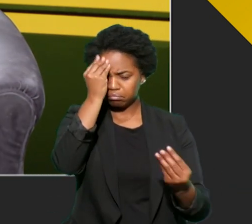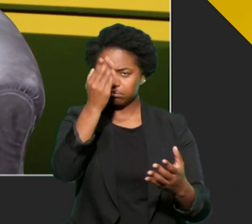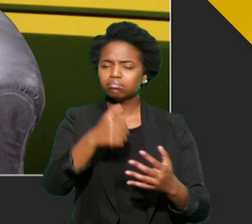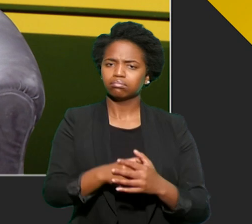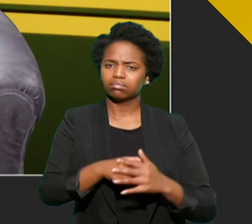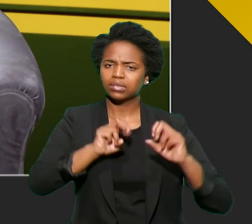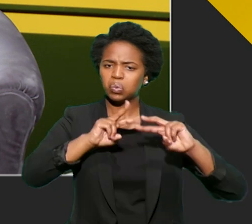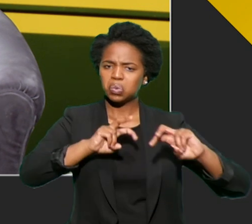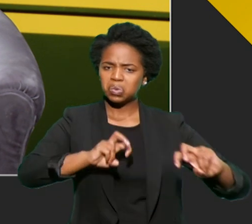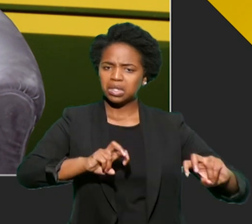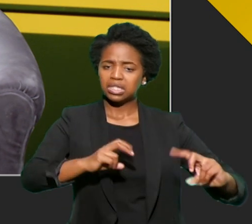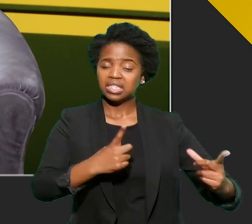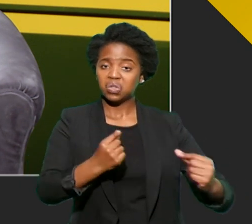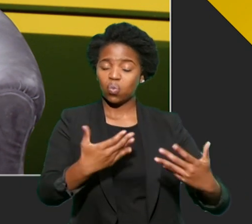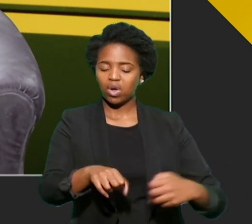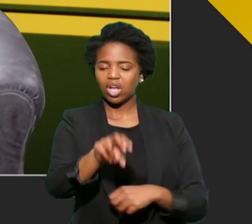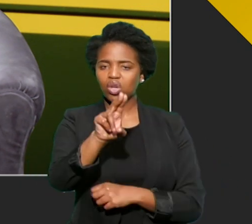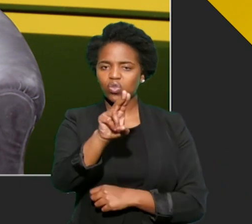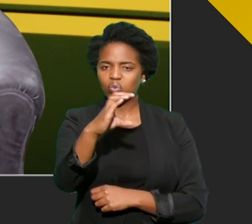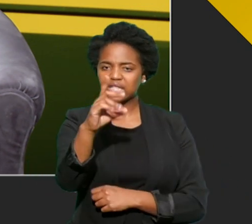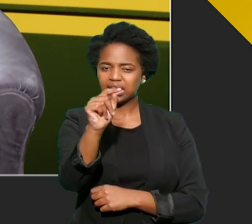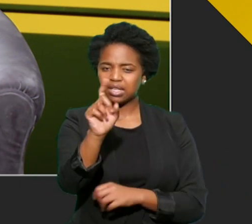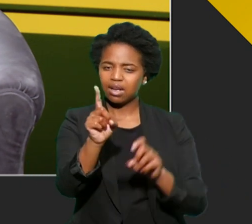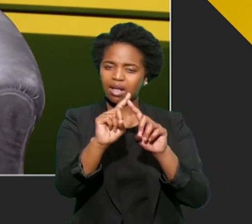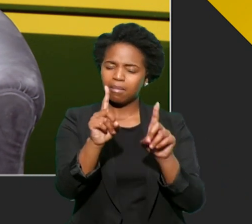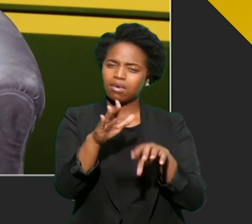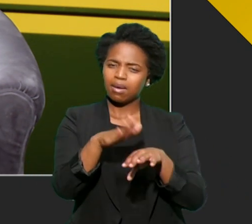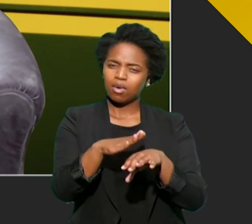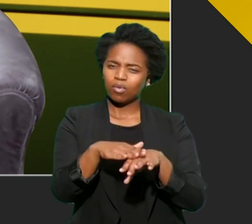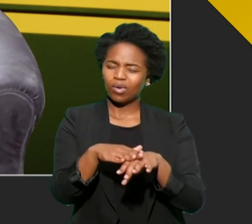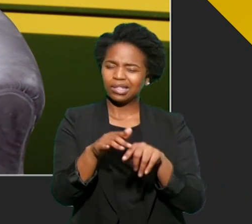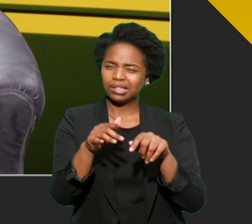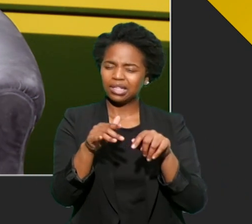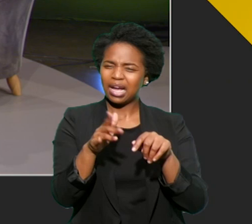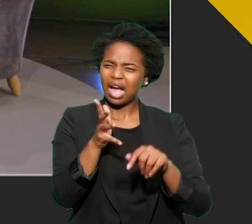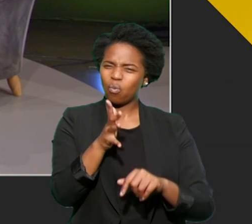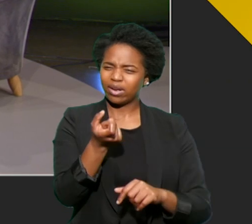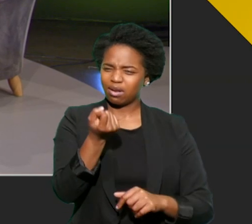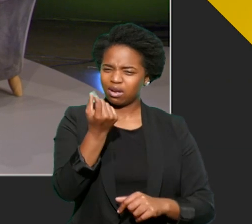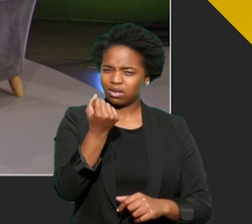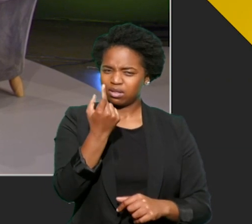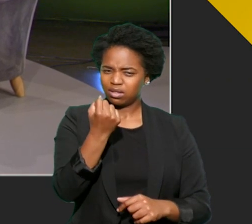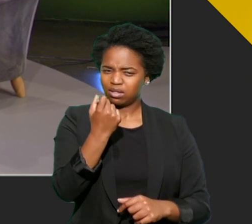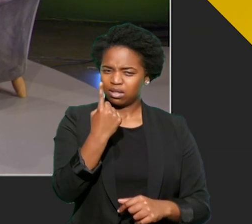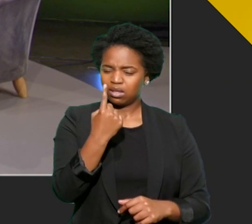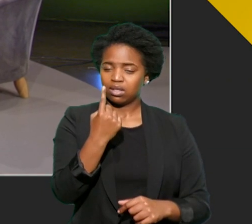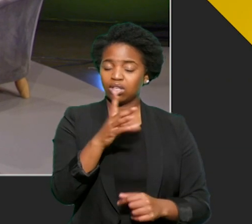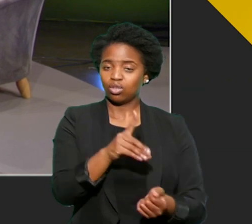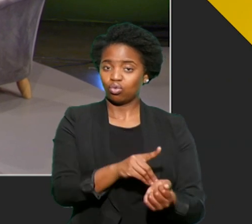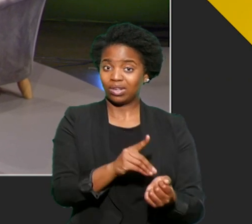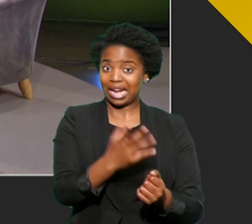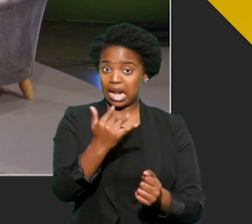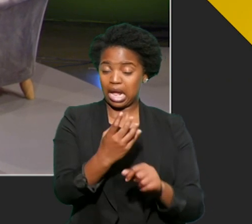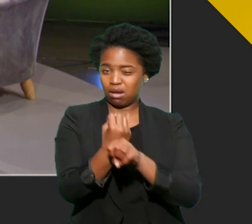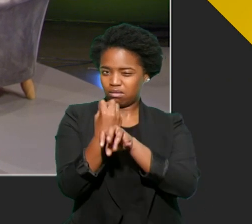and research that has been done at UCT. But also further to bring it a bit home, I want to understand from our guest, which is Dr. Albert